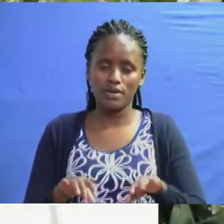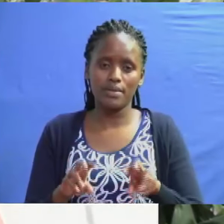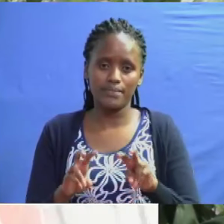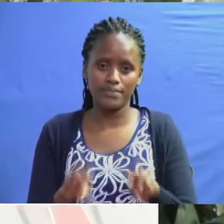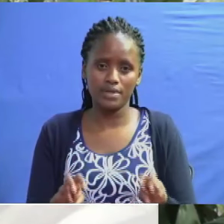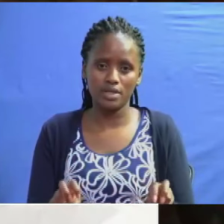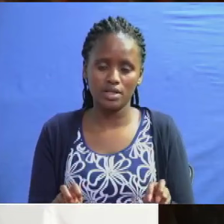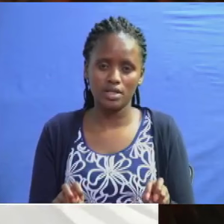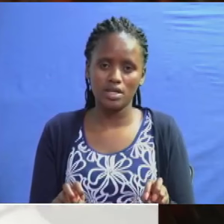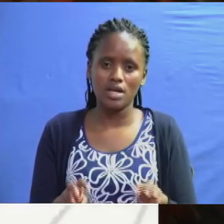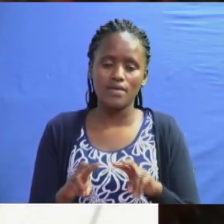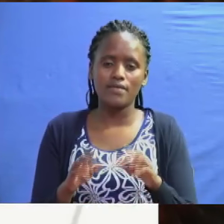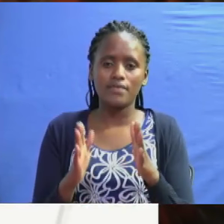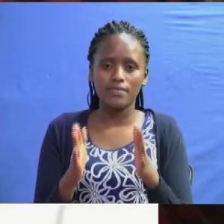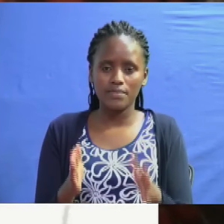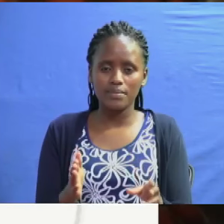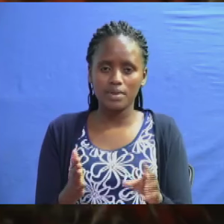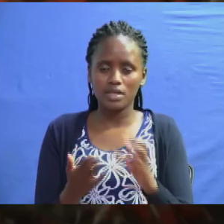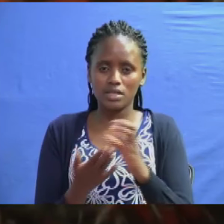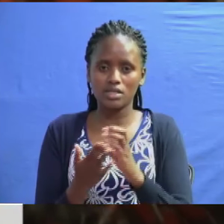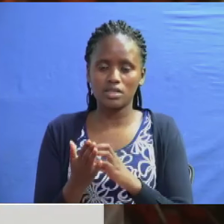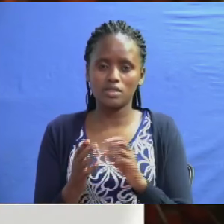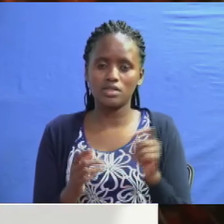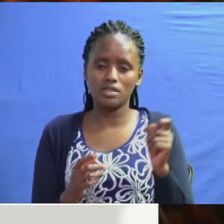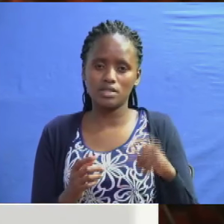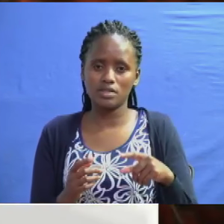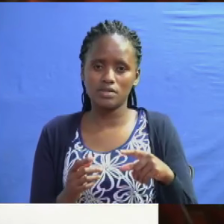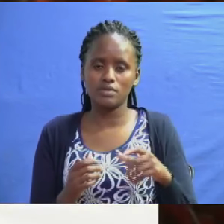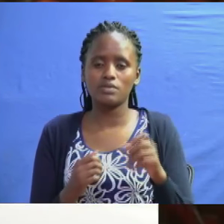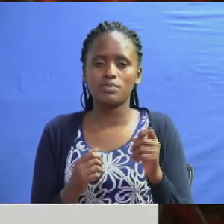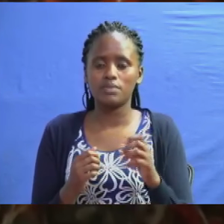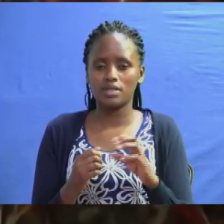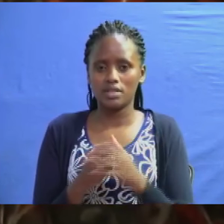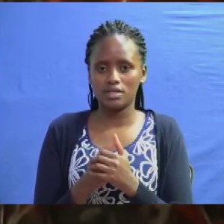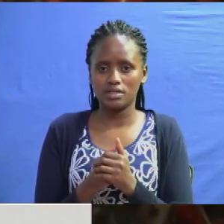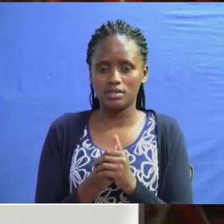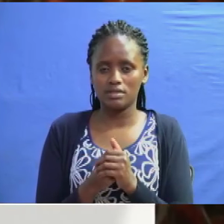to ensure farmers buy certified seeds for better yields. Salma Swaleh, KUTV.